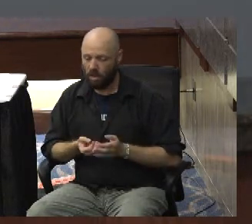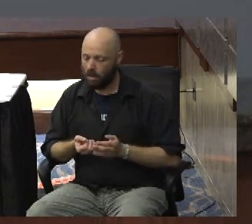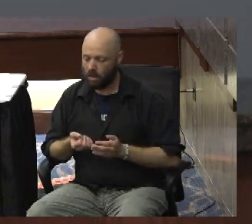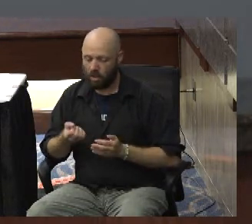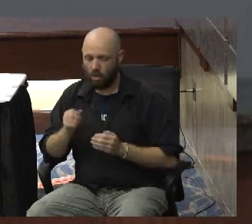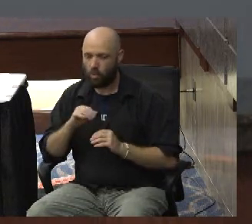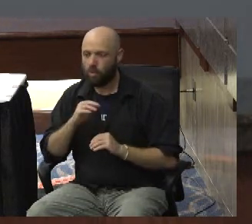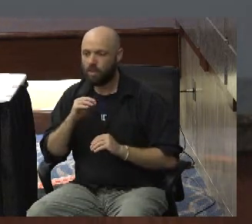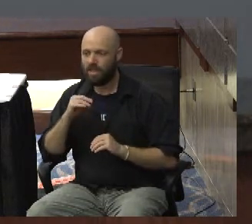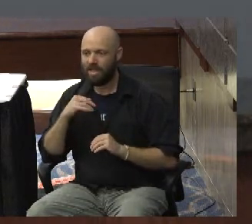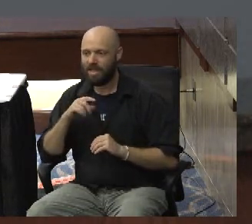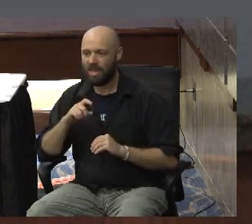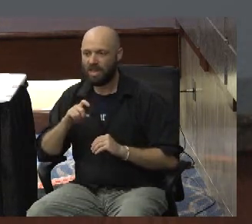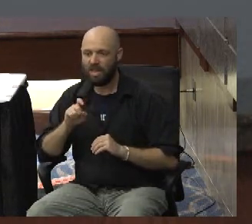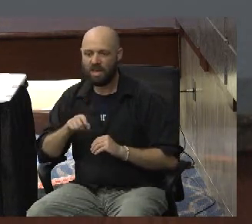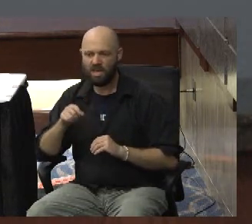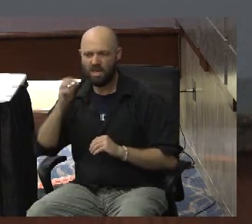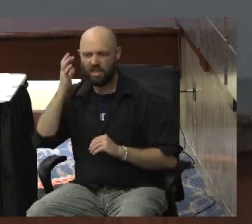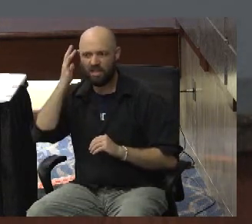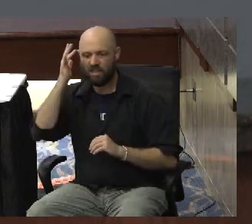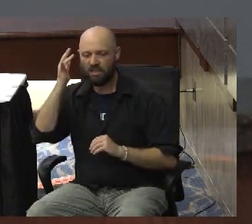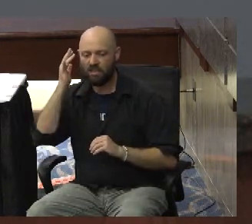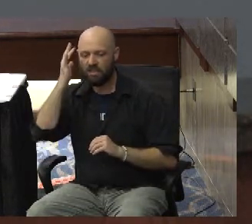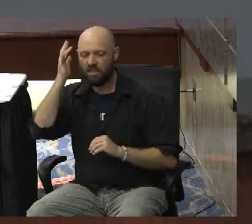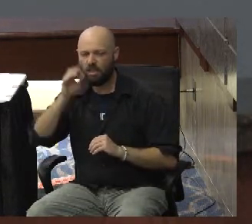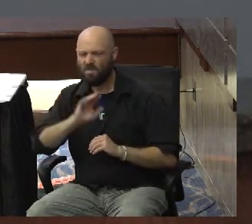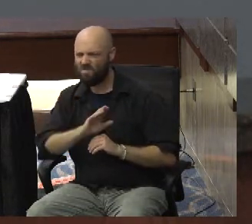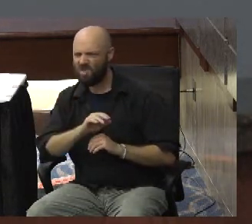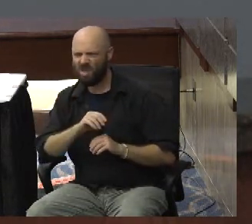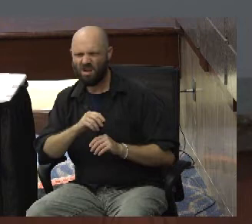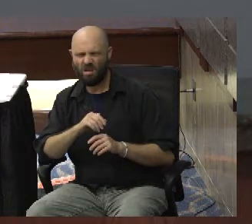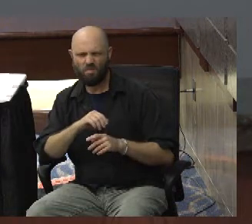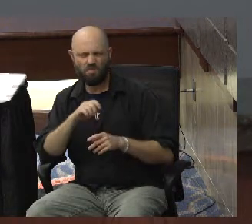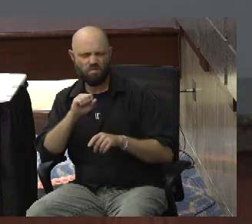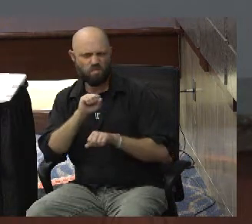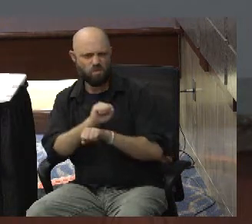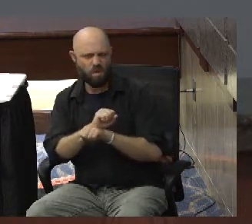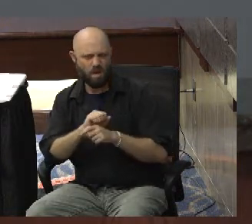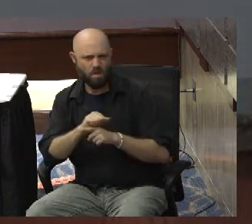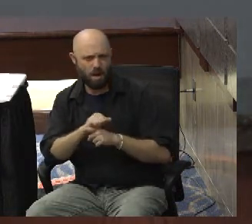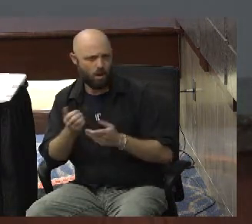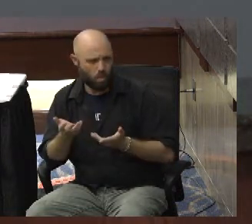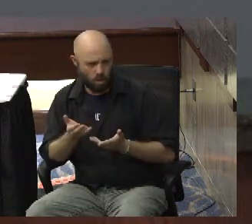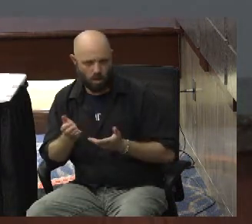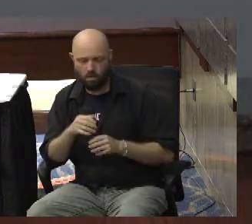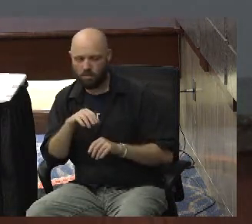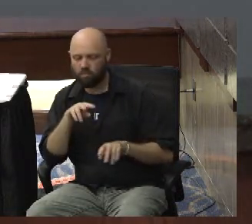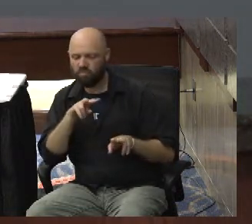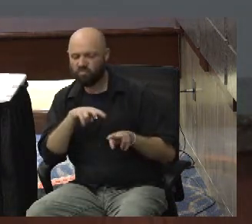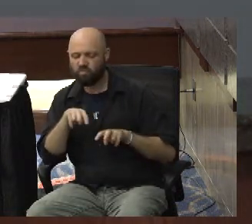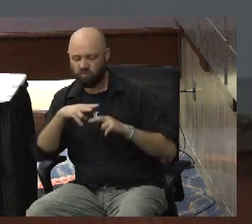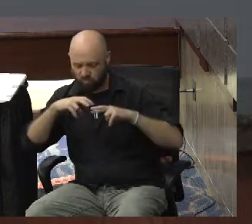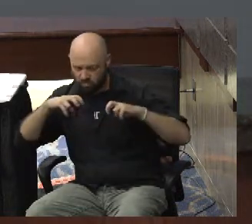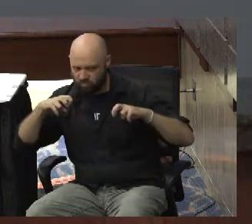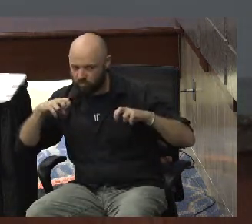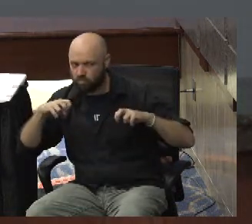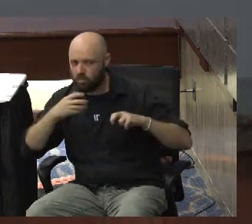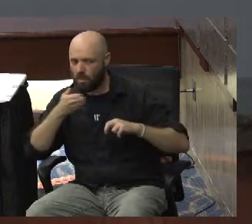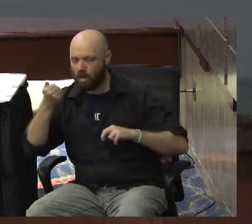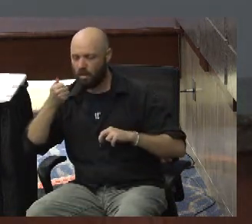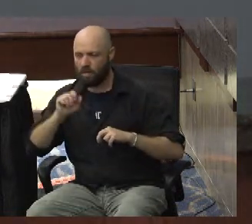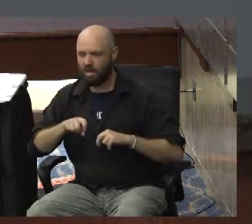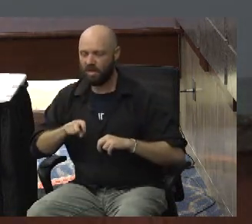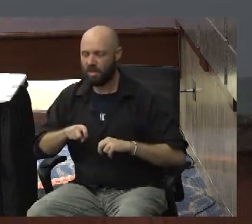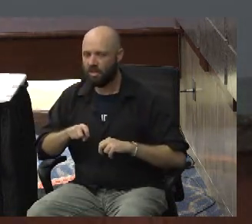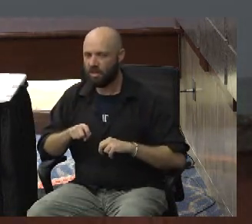be cognizant of their corporate responsibility. But I do believe that Mars, as Councilmember Bruder mentioned, they have